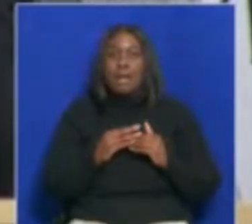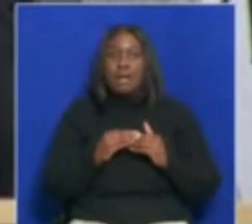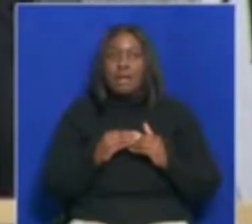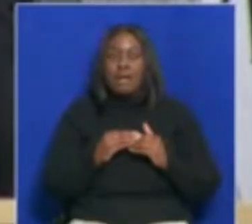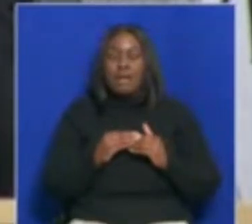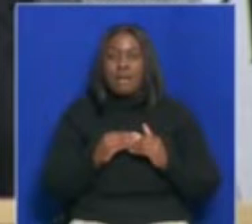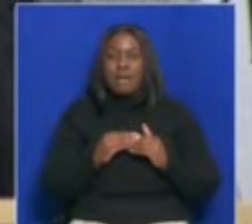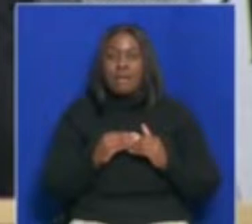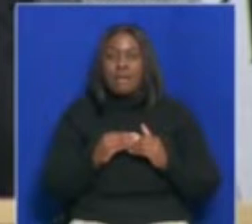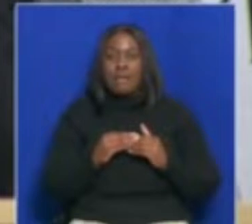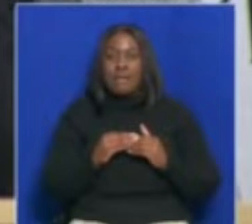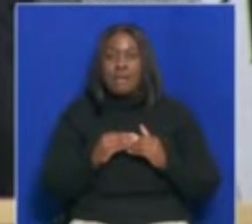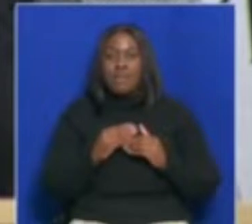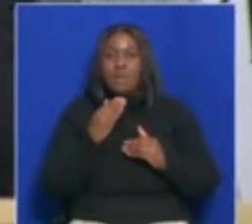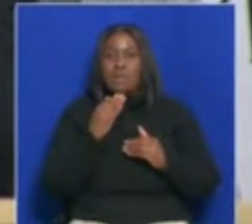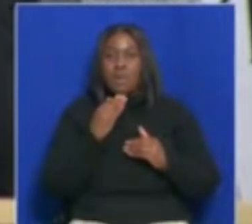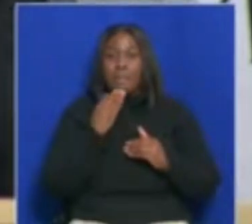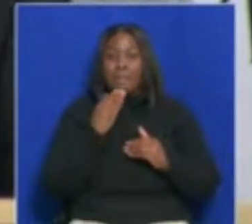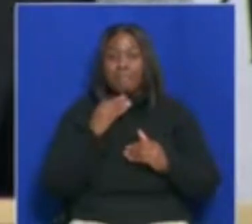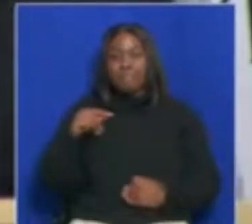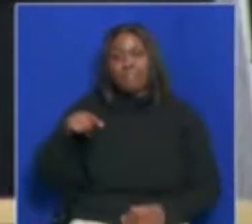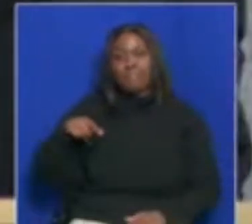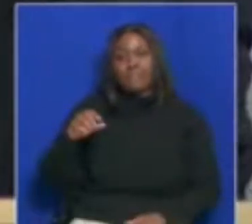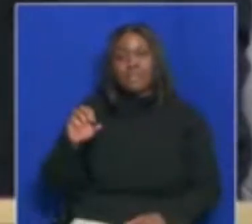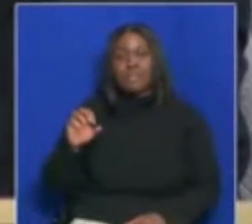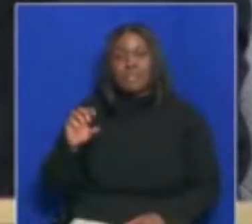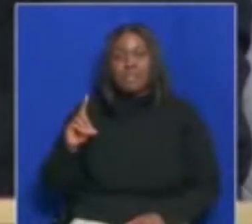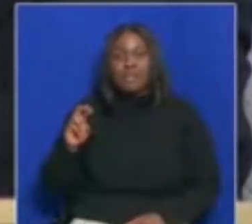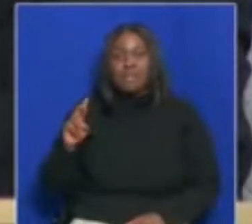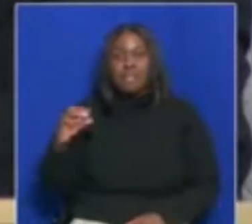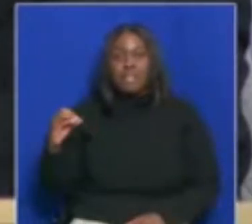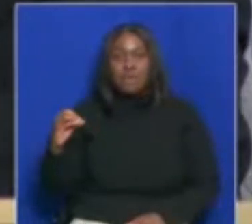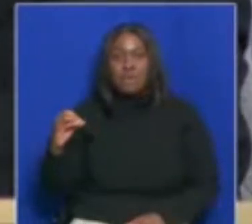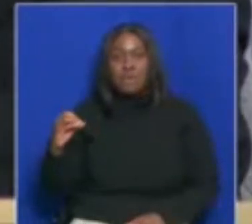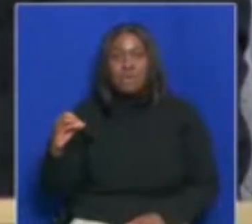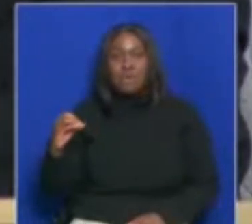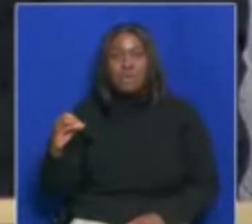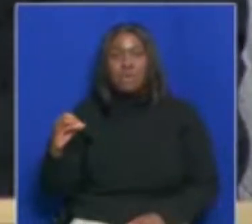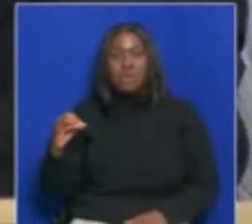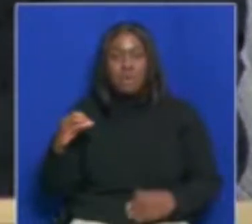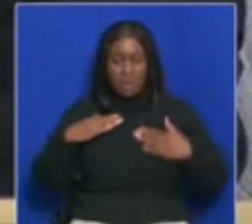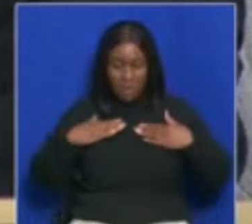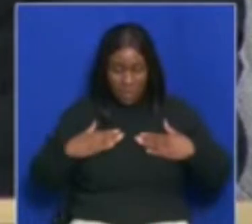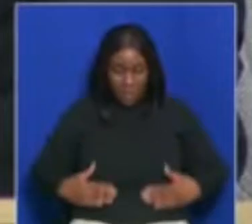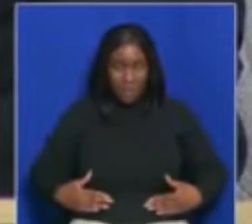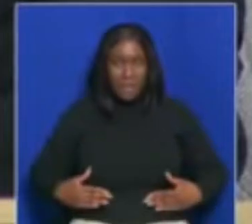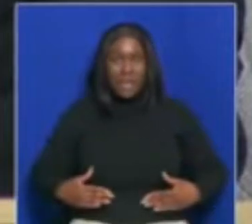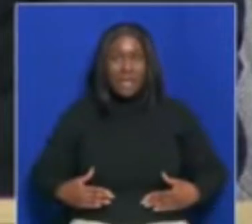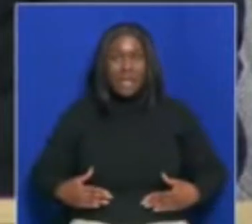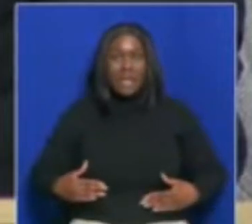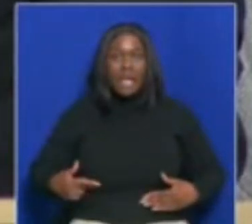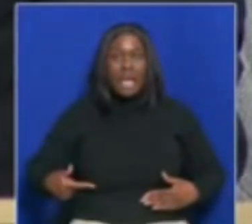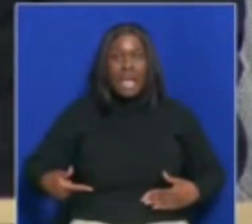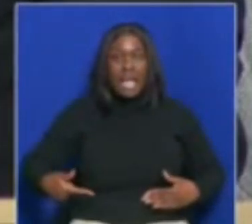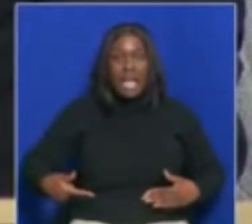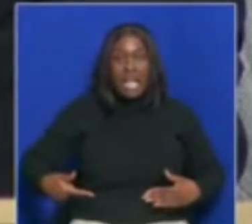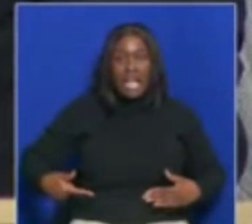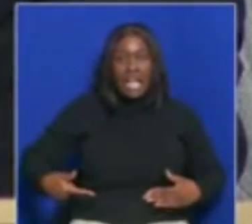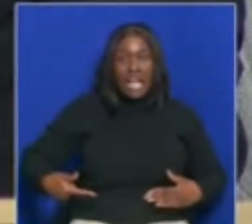Pedro Rodriguez, his bulletproof vest had a gunshot hole right at the bottom. So there was one